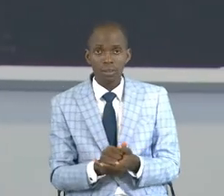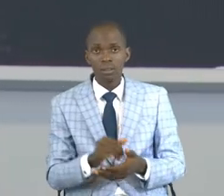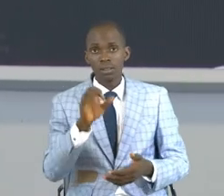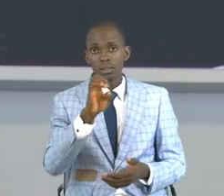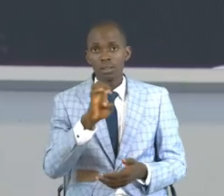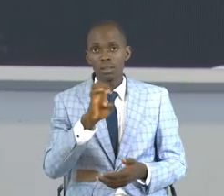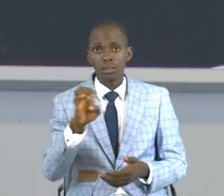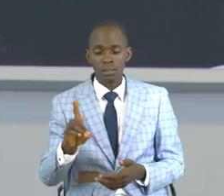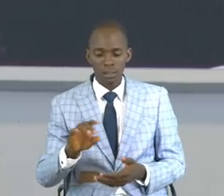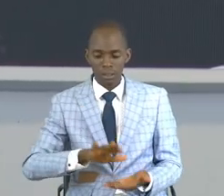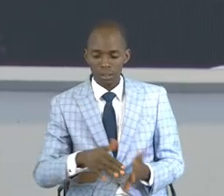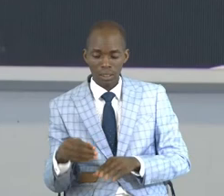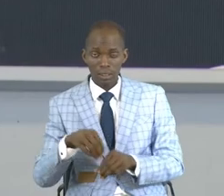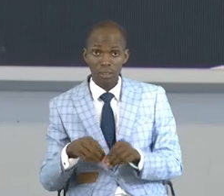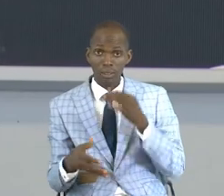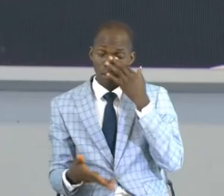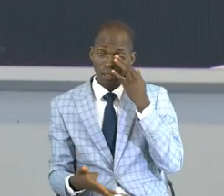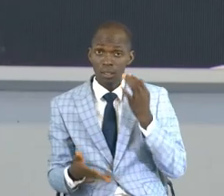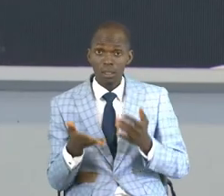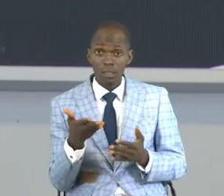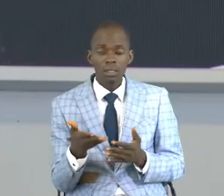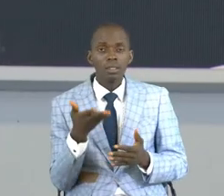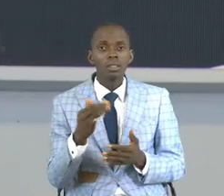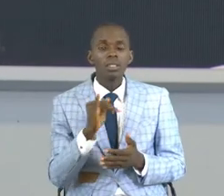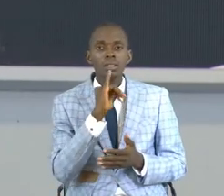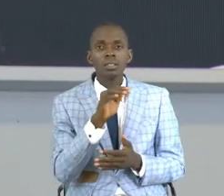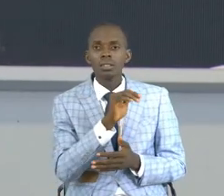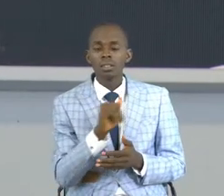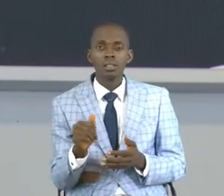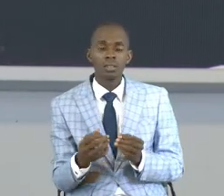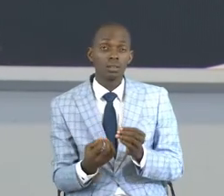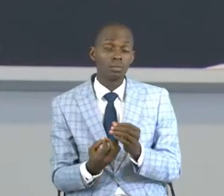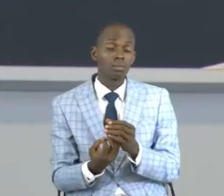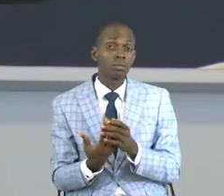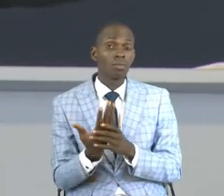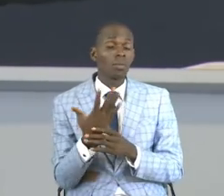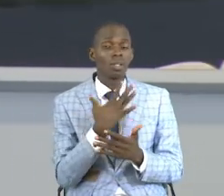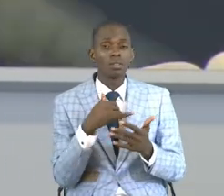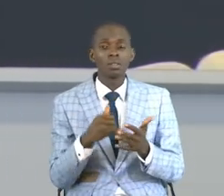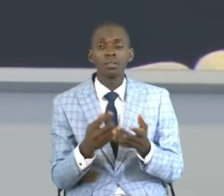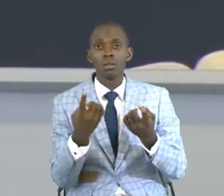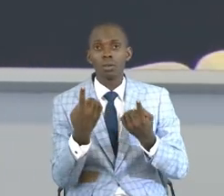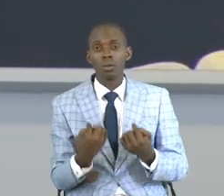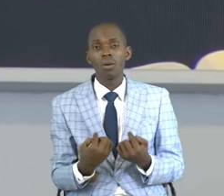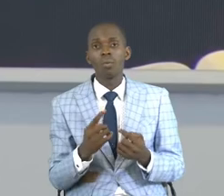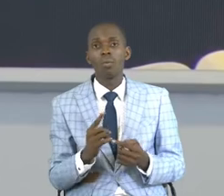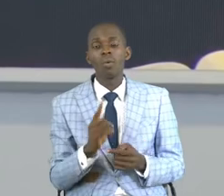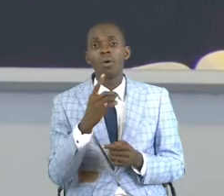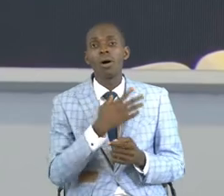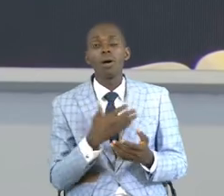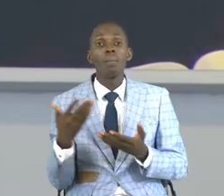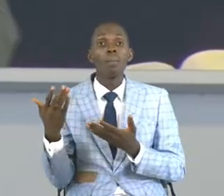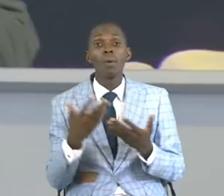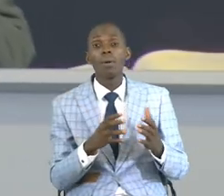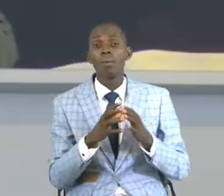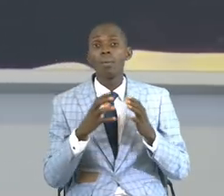Then there is, it germinates and then comes up, brings forth much fruit. If